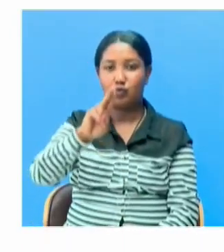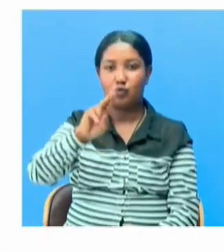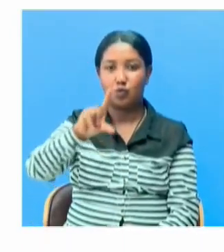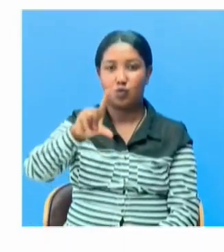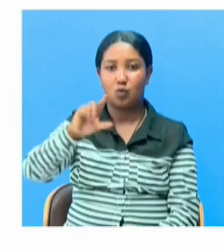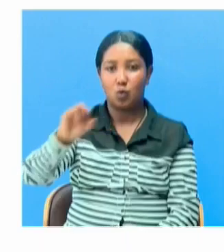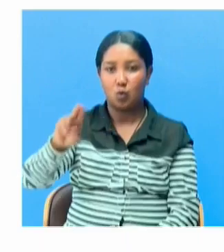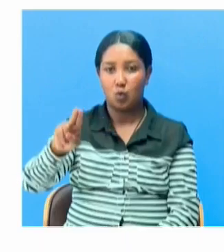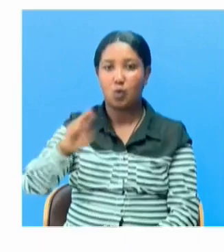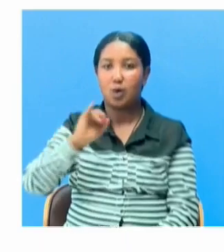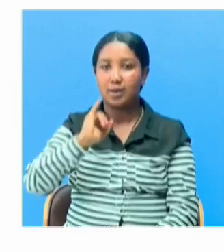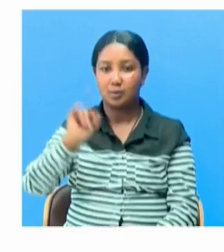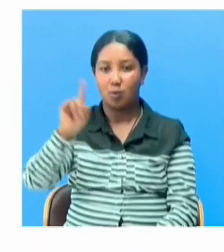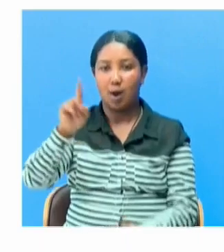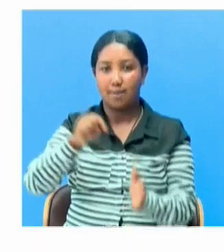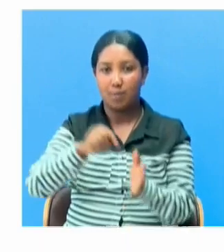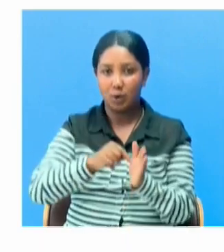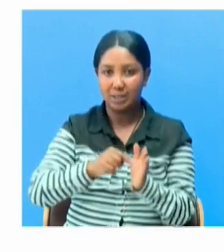is